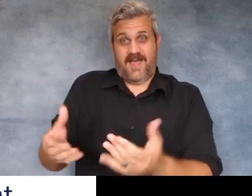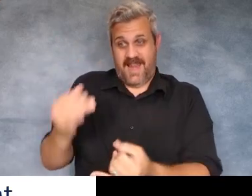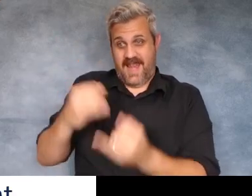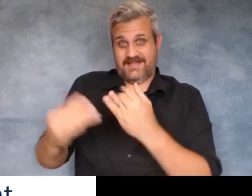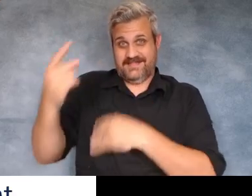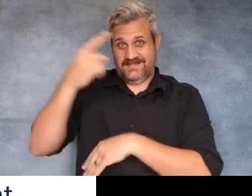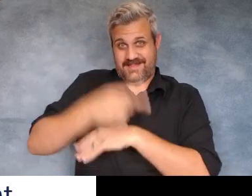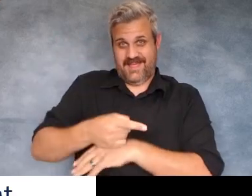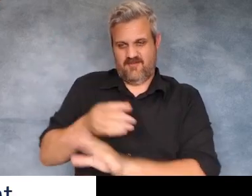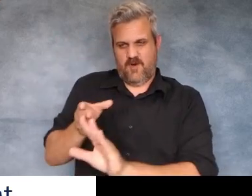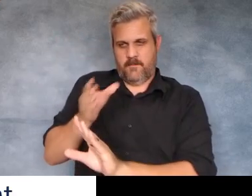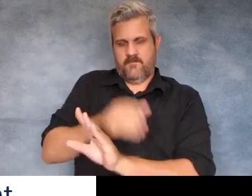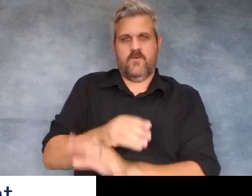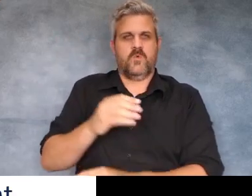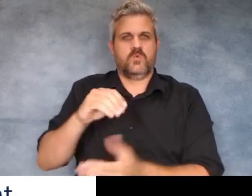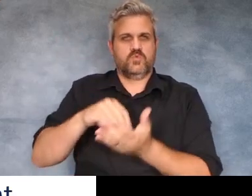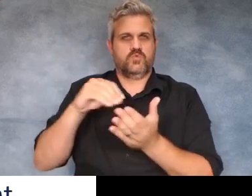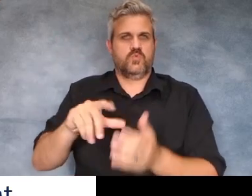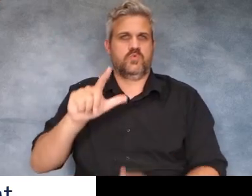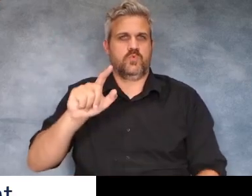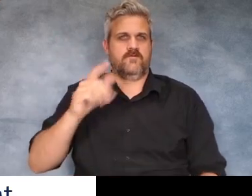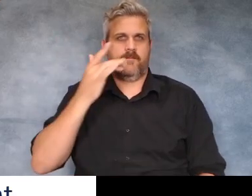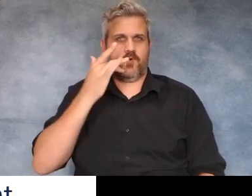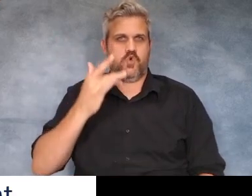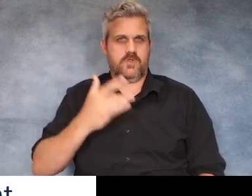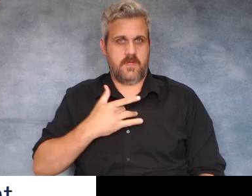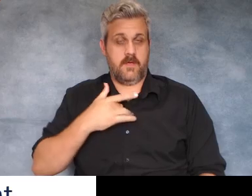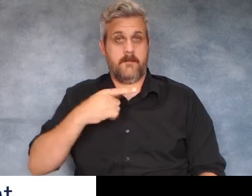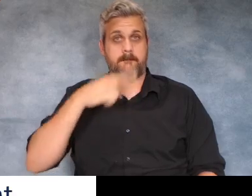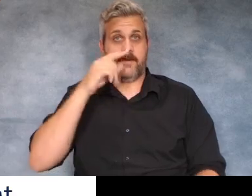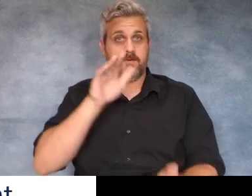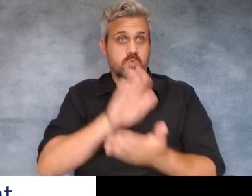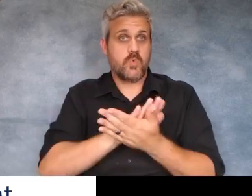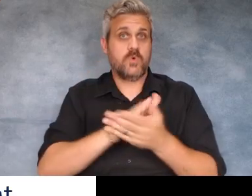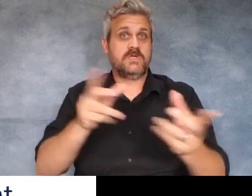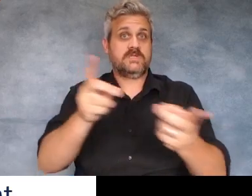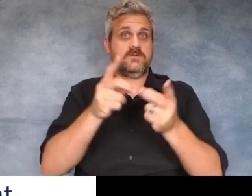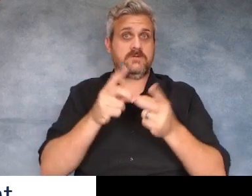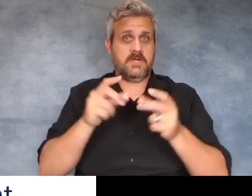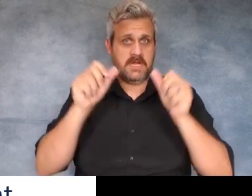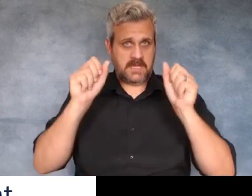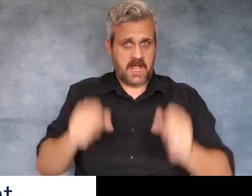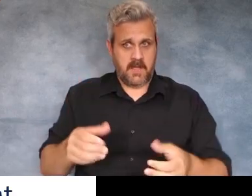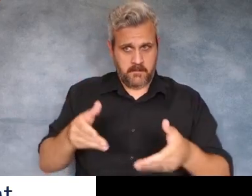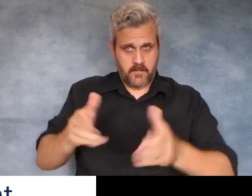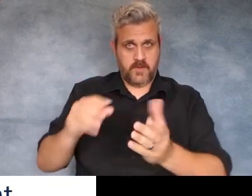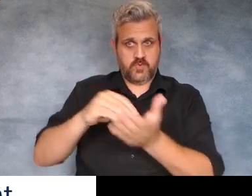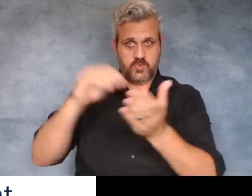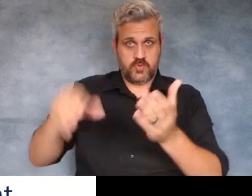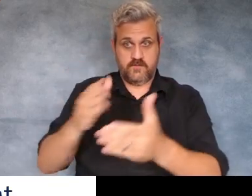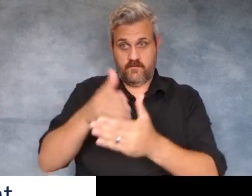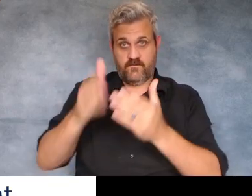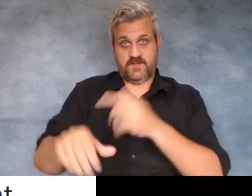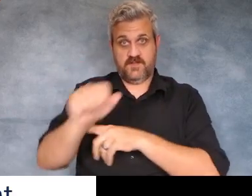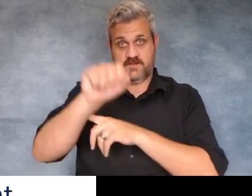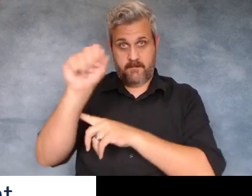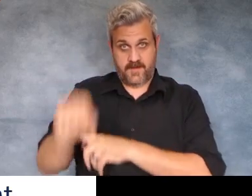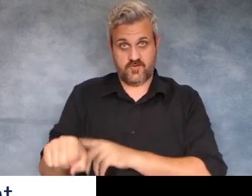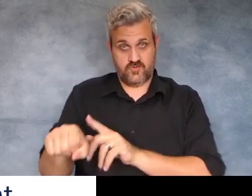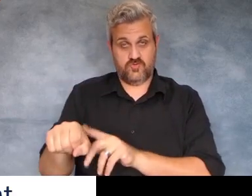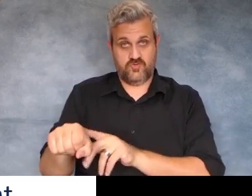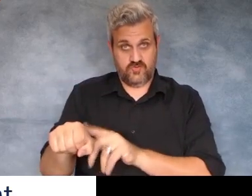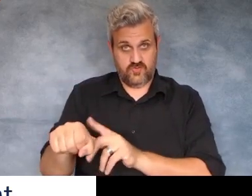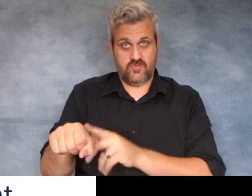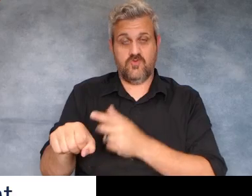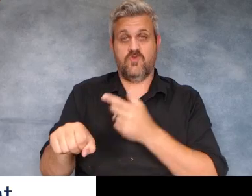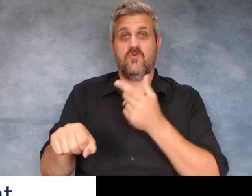birthday. Public districts and schools may choose to allow students to complete the semester or school year